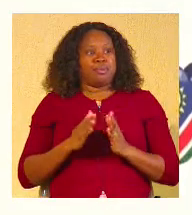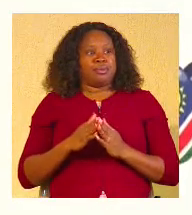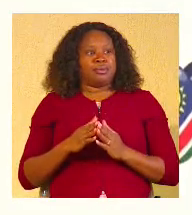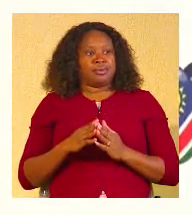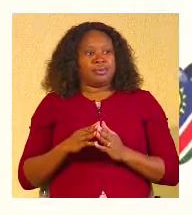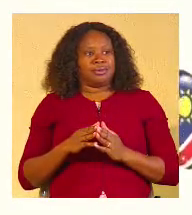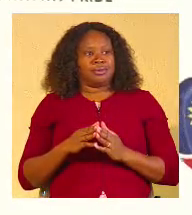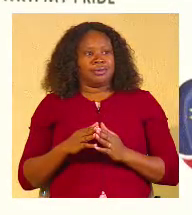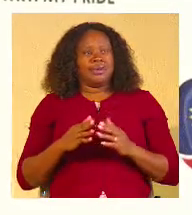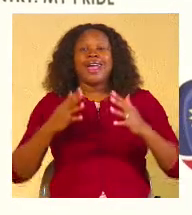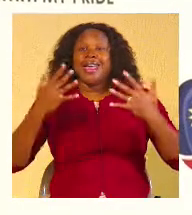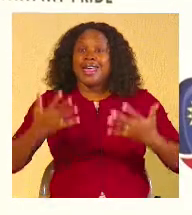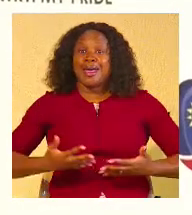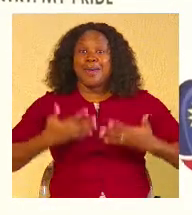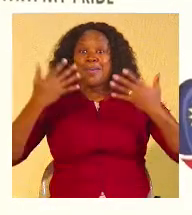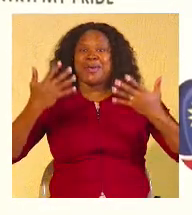again, a happy